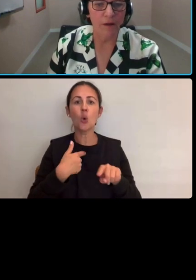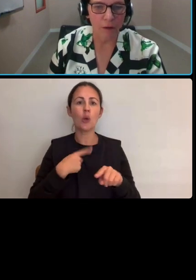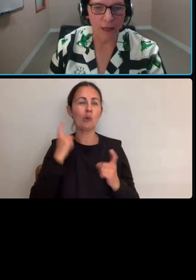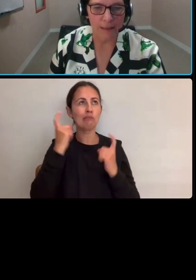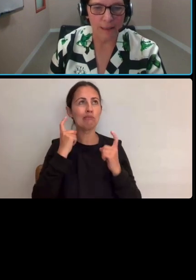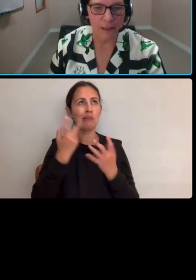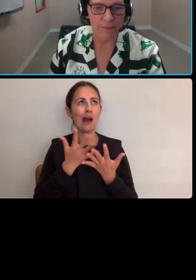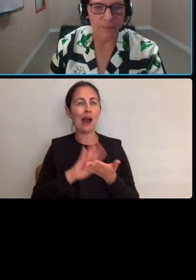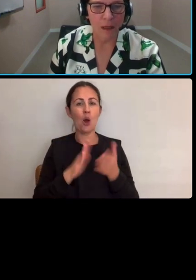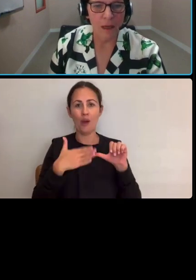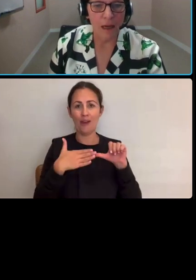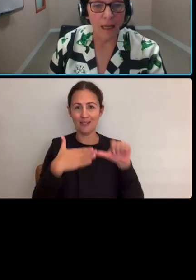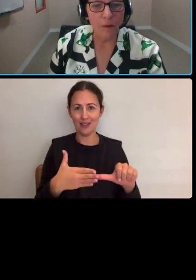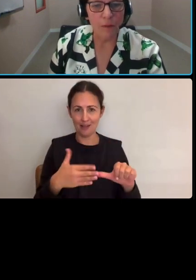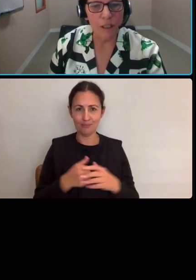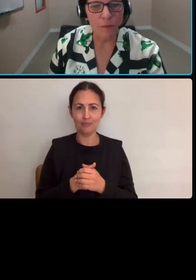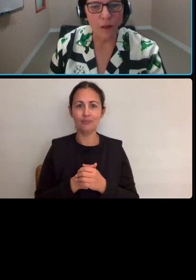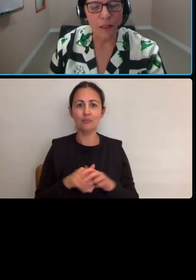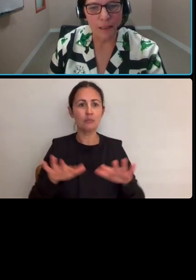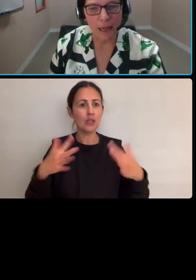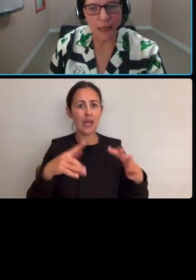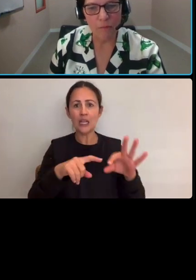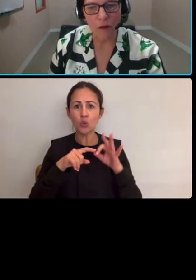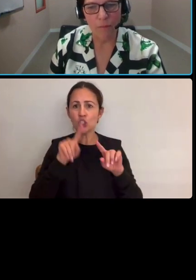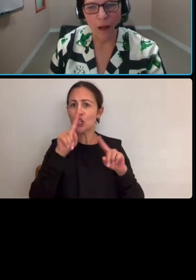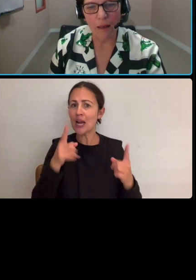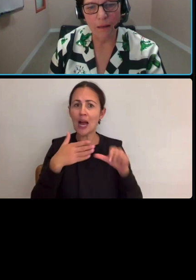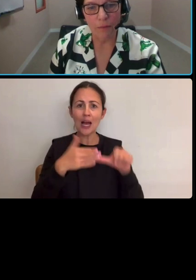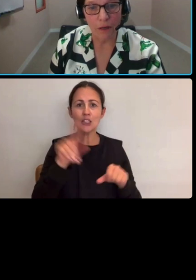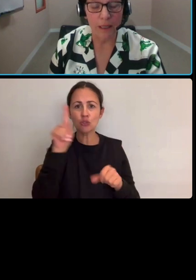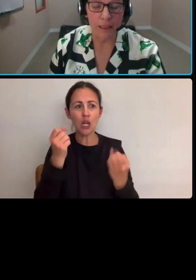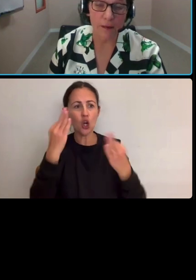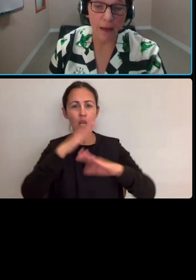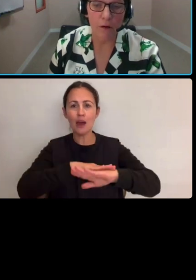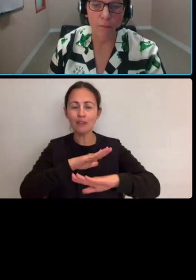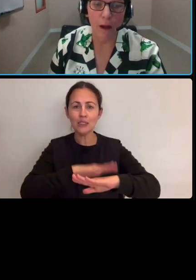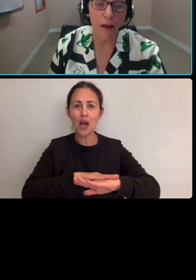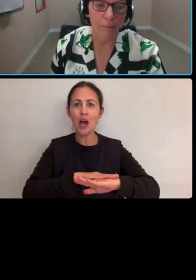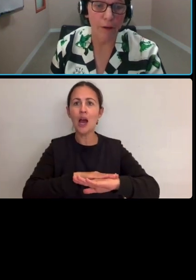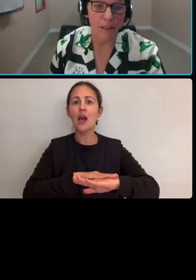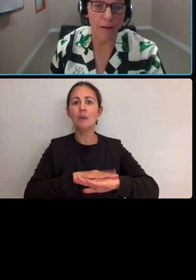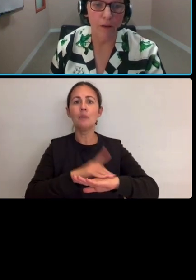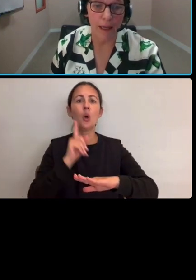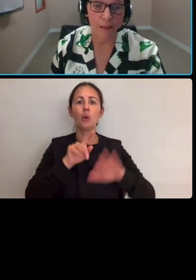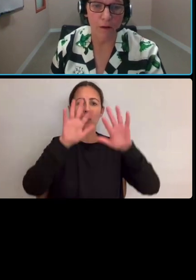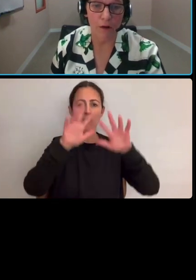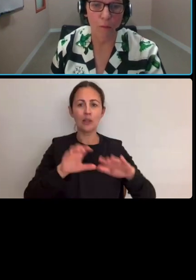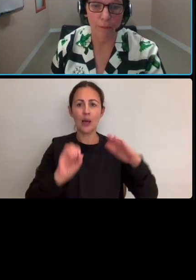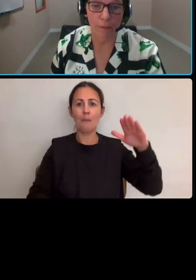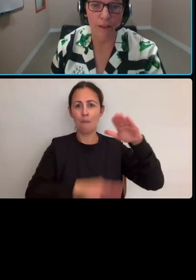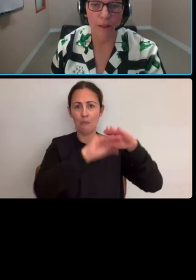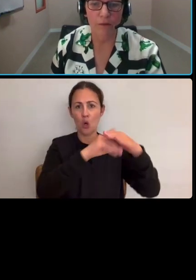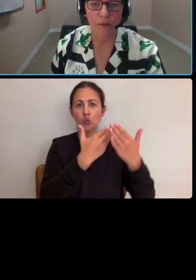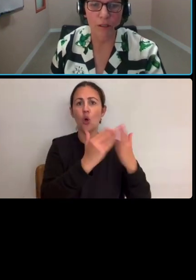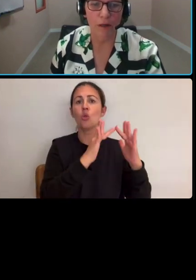considered for the Q&A session. Any questions we don't get to today, we'll compile and post them with answers on